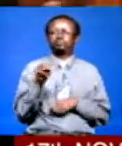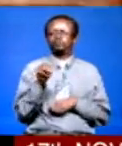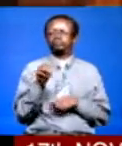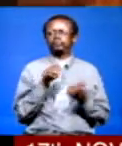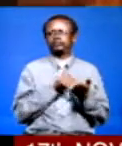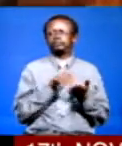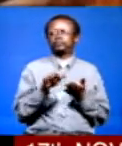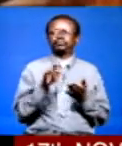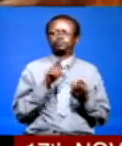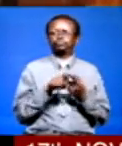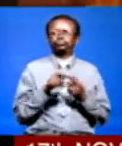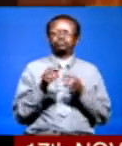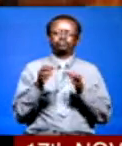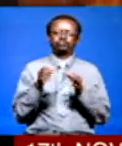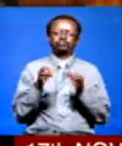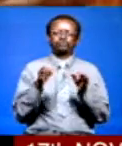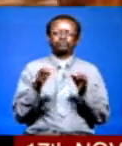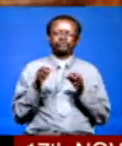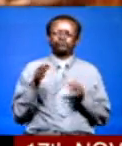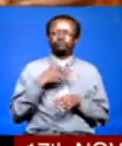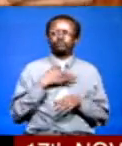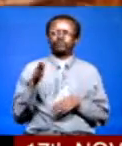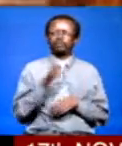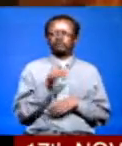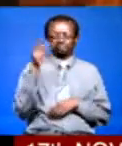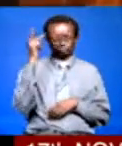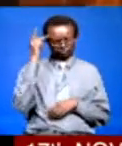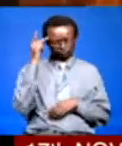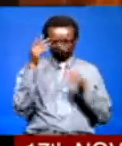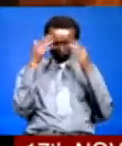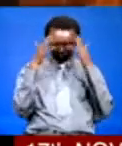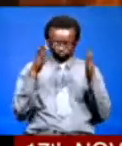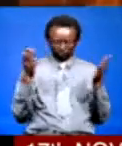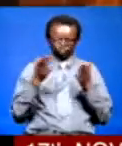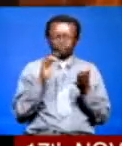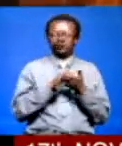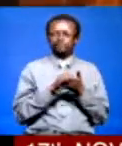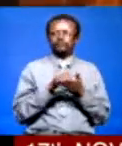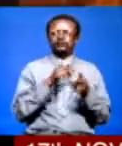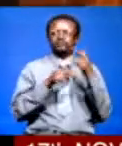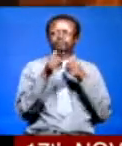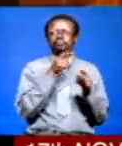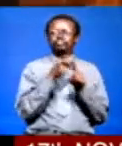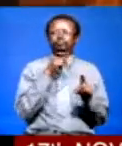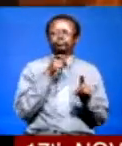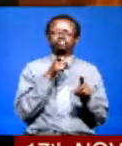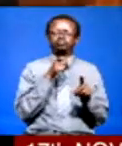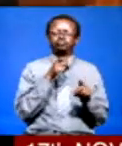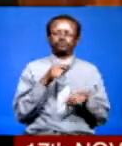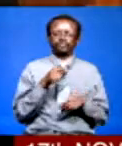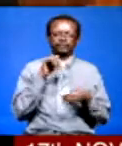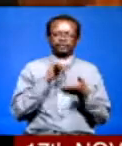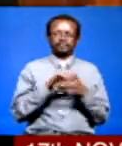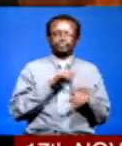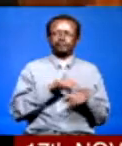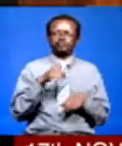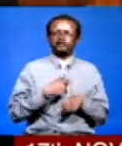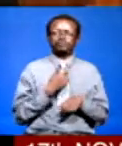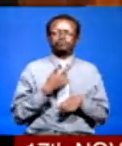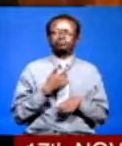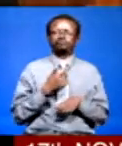my account and the account of Kidera. I don't know where that came from. Mr. Speaker, at the time in question, I was a lawyer in the panel of